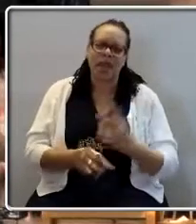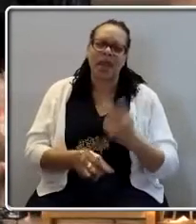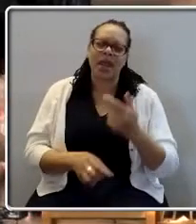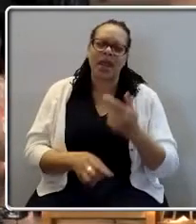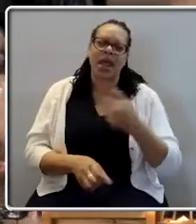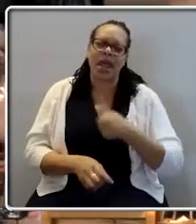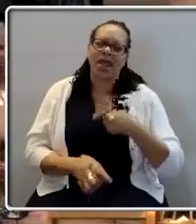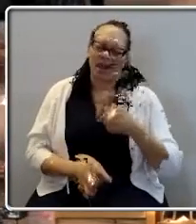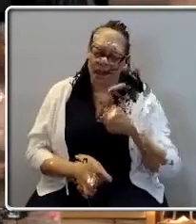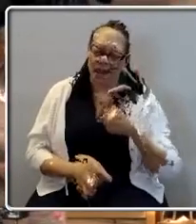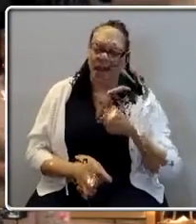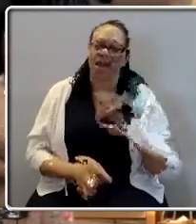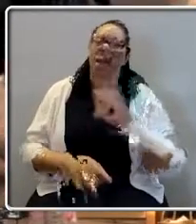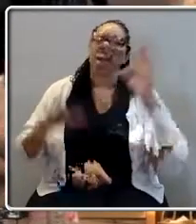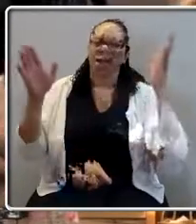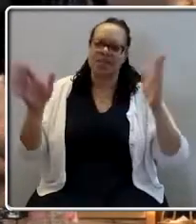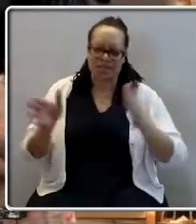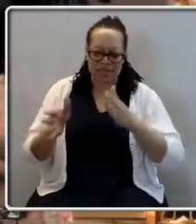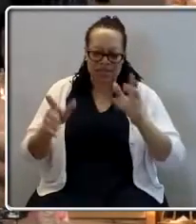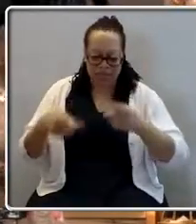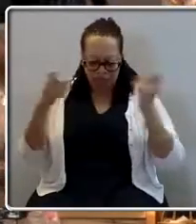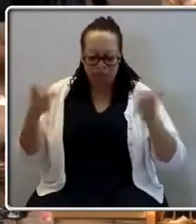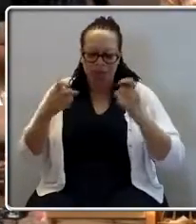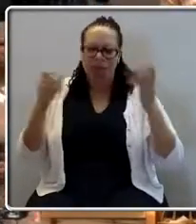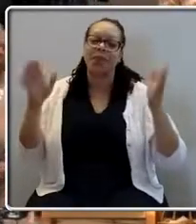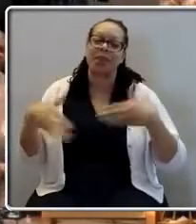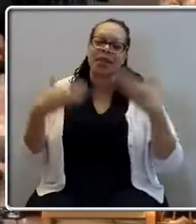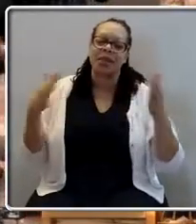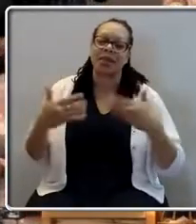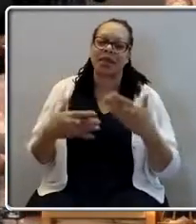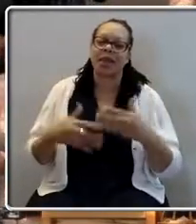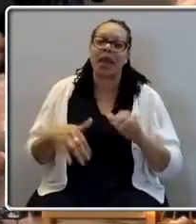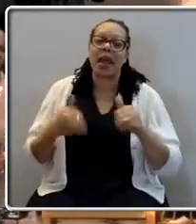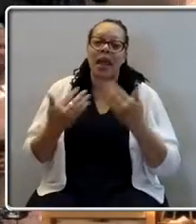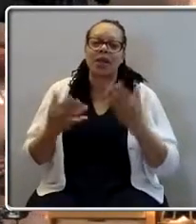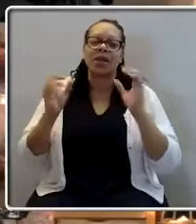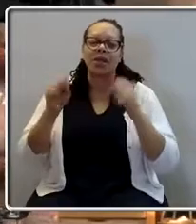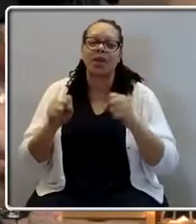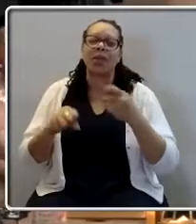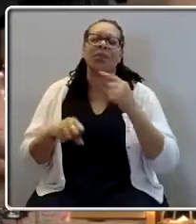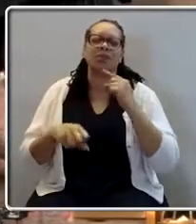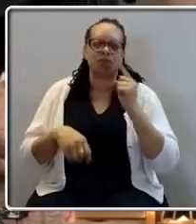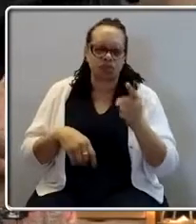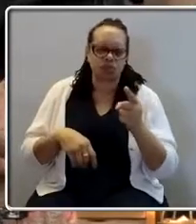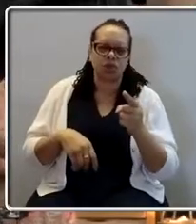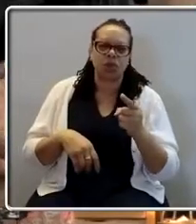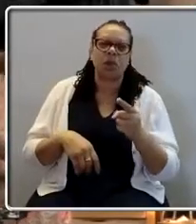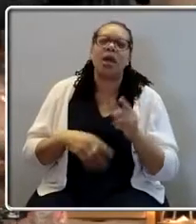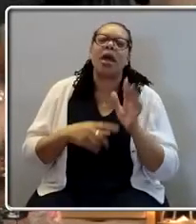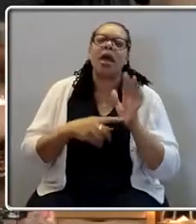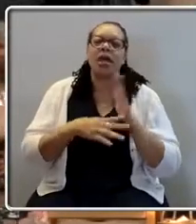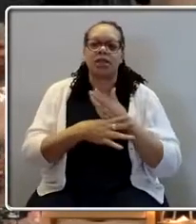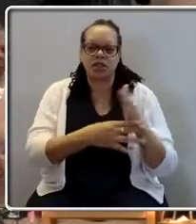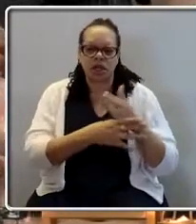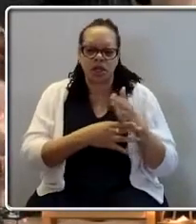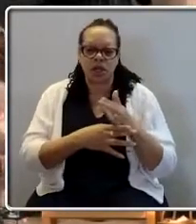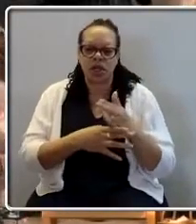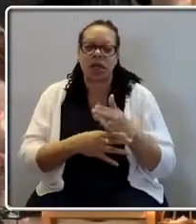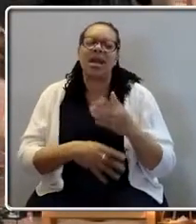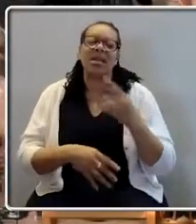Rejoice and be glad in it. How many of you will just be honest and transparent just for a minute and you'll say, this week the devil tried